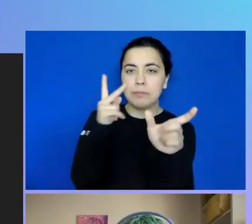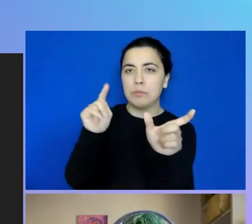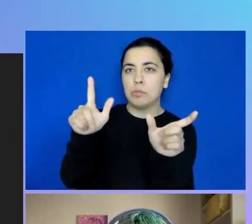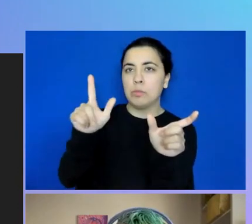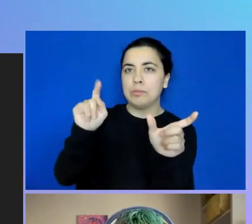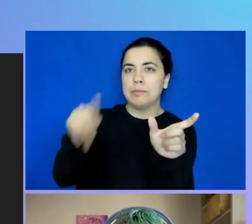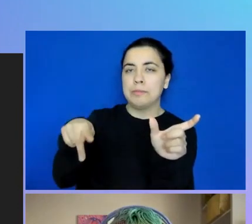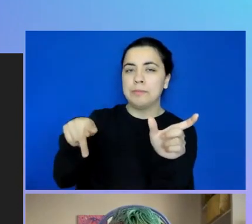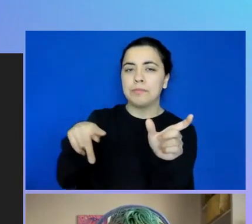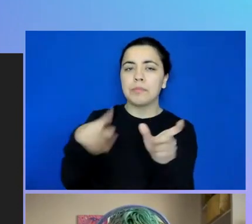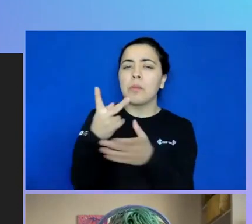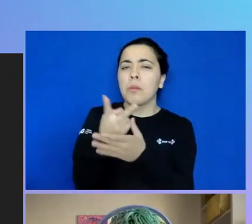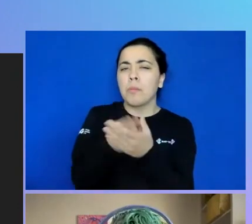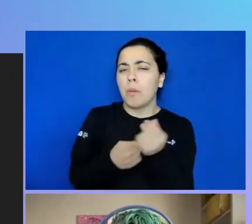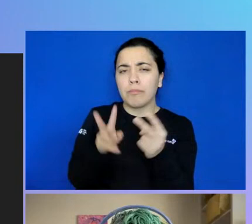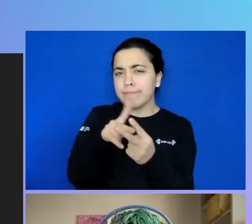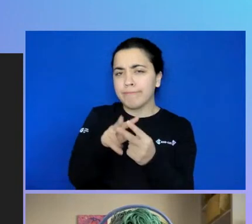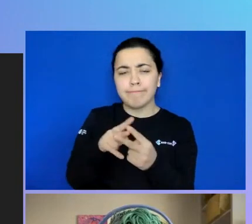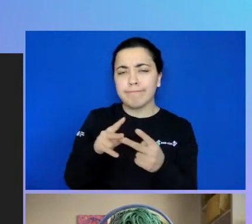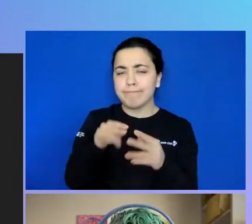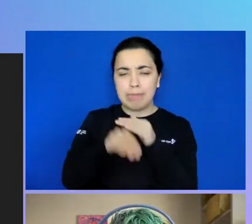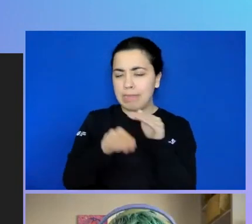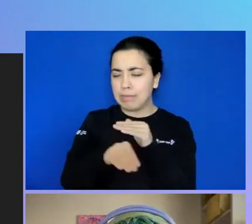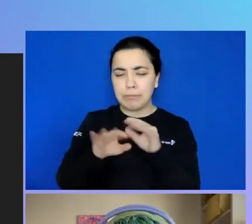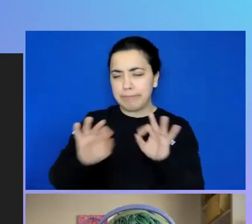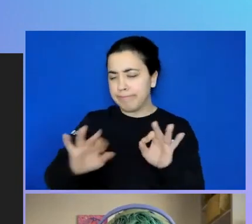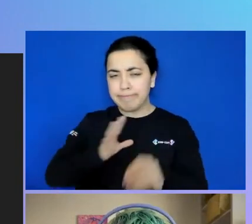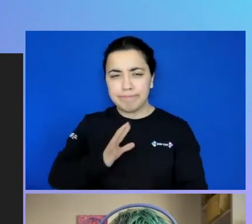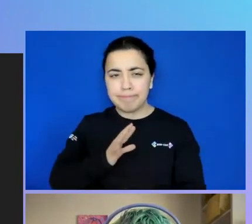of those implementations are completely accessible as well.